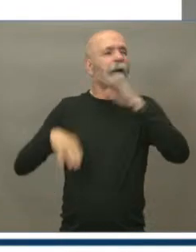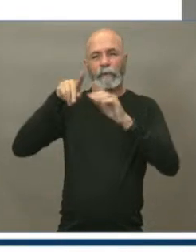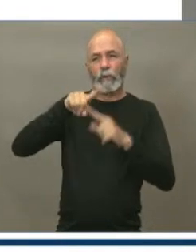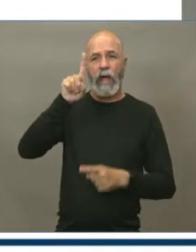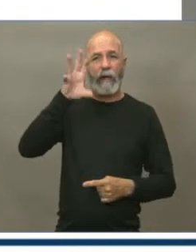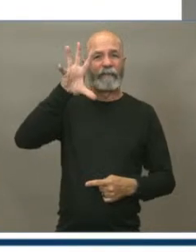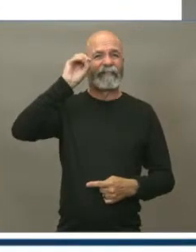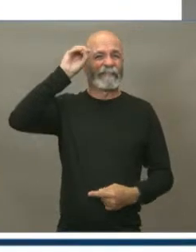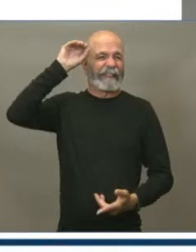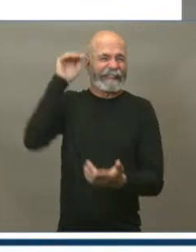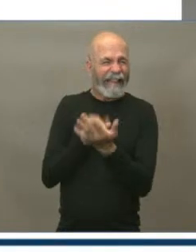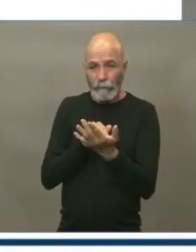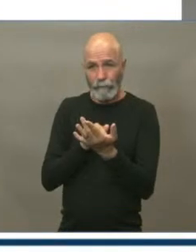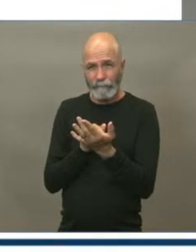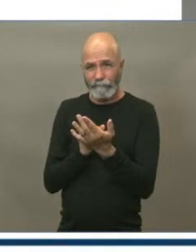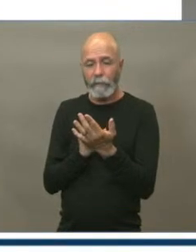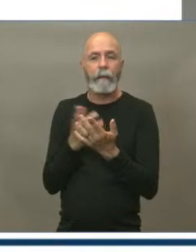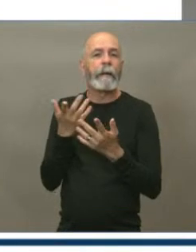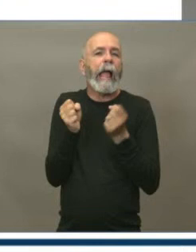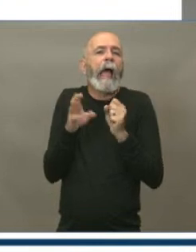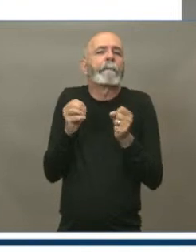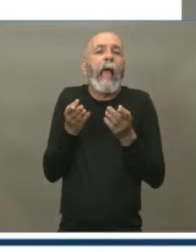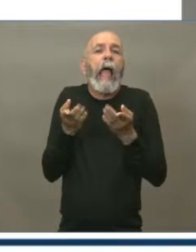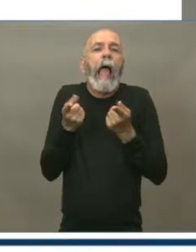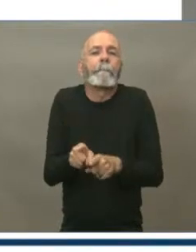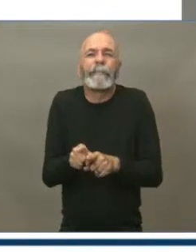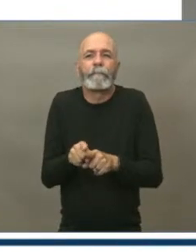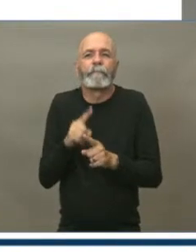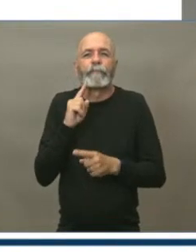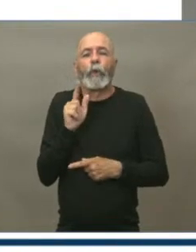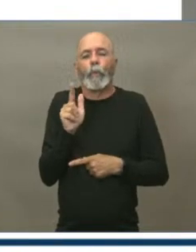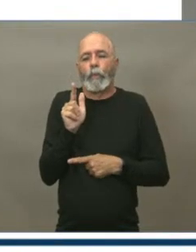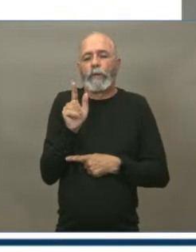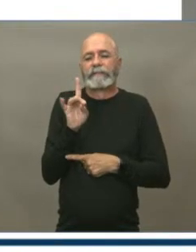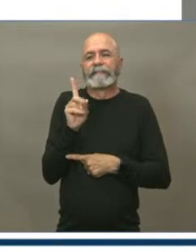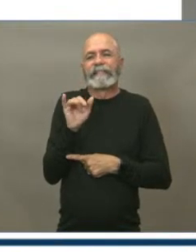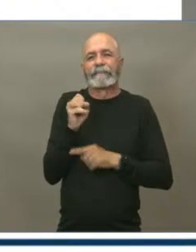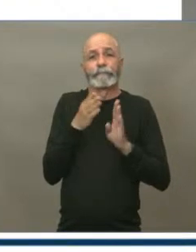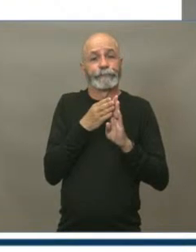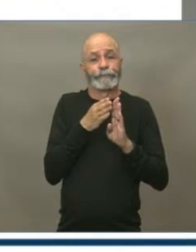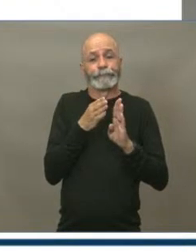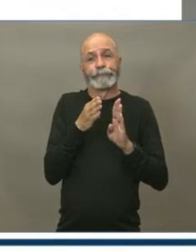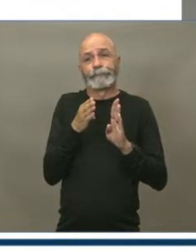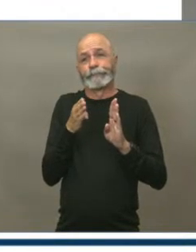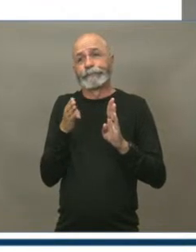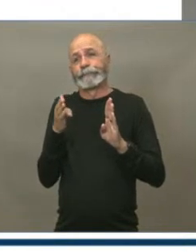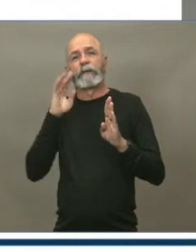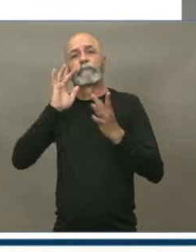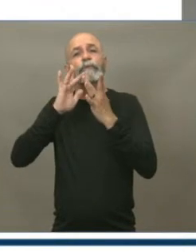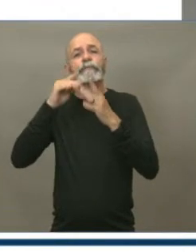if you're still within that 28 days post-vaccination. And they're on our website at